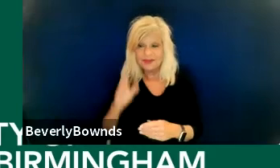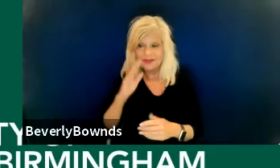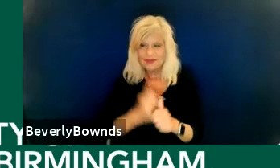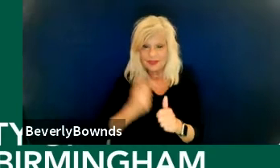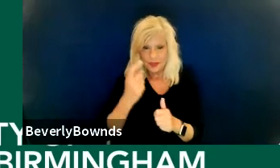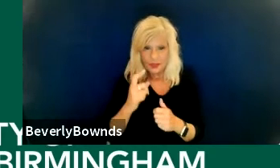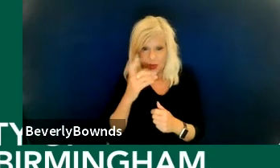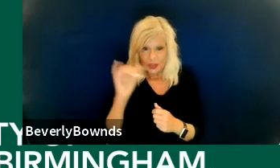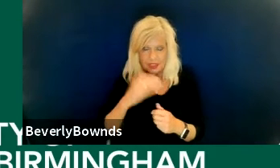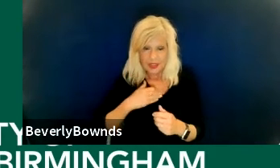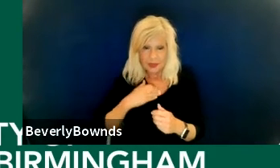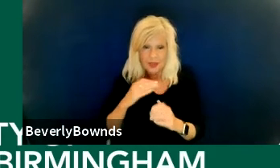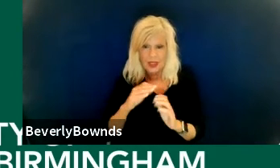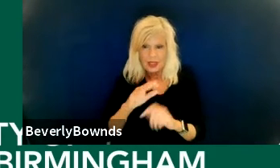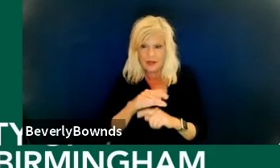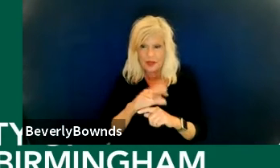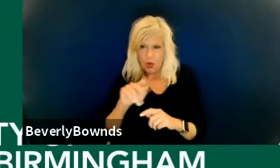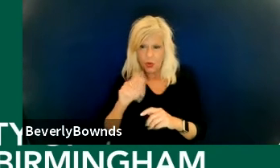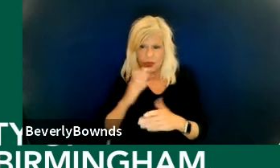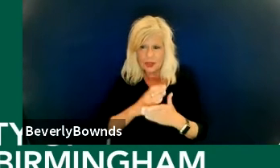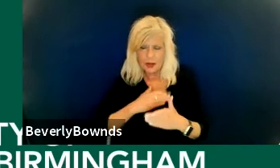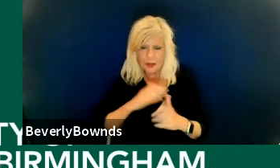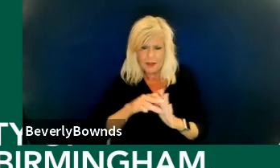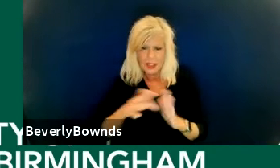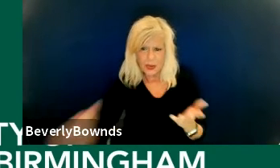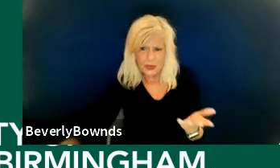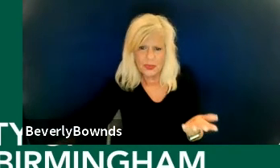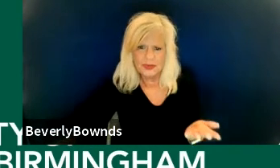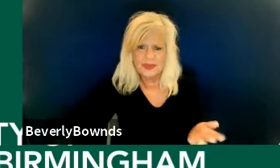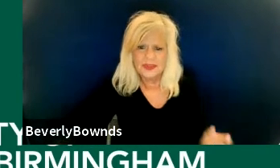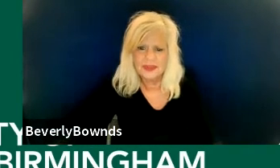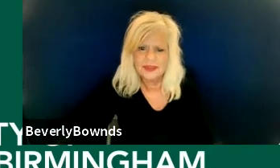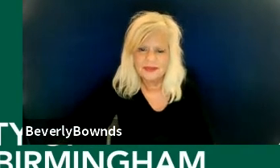like the host stopped my video.